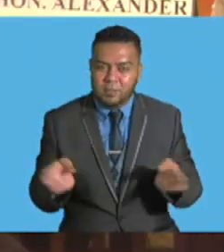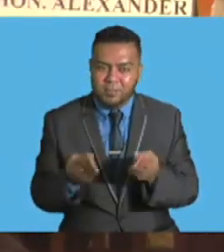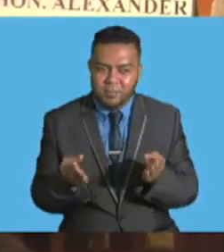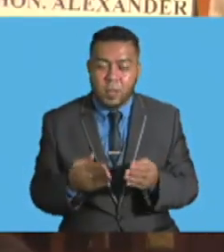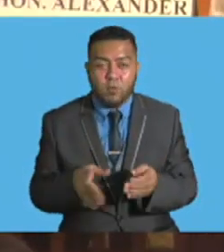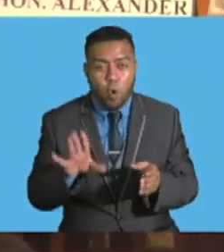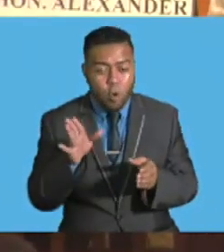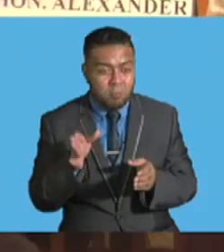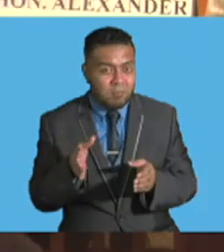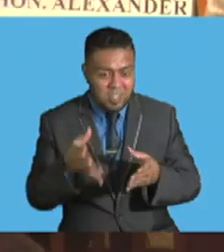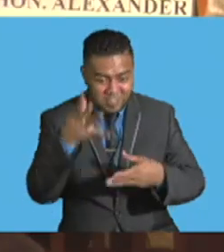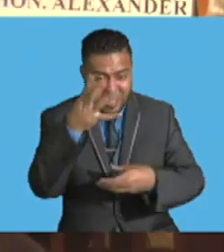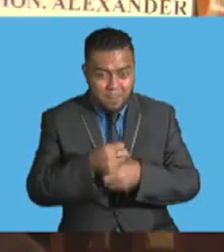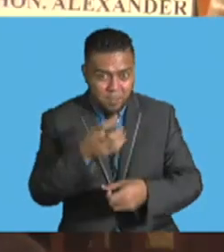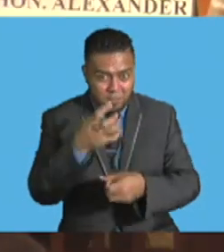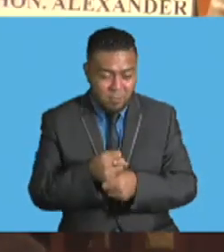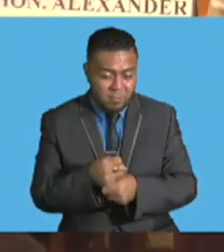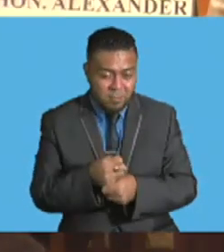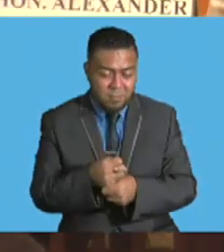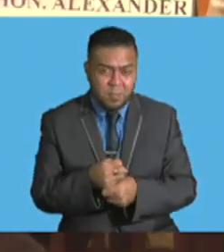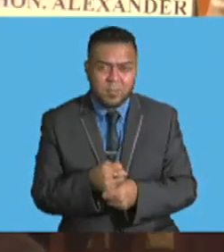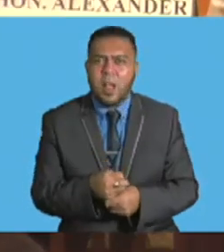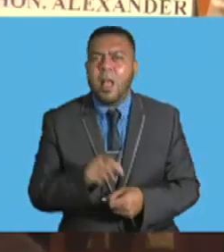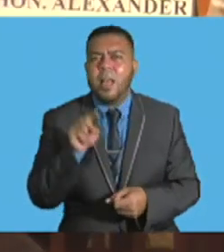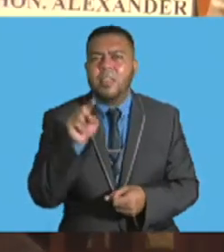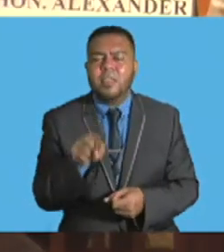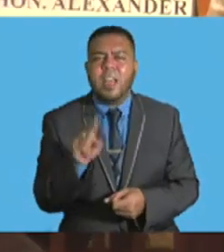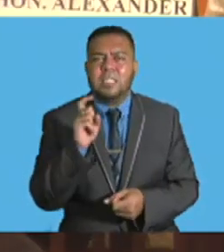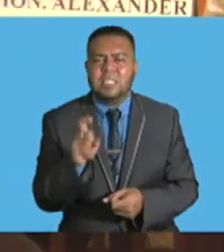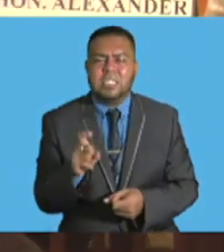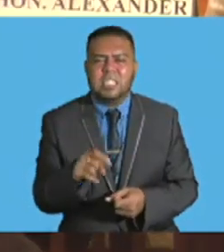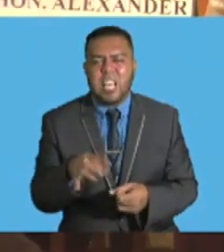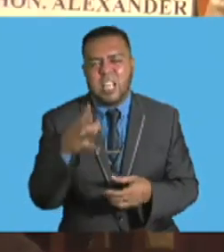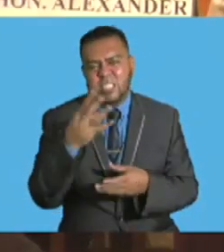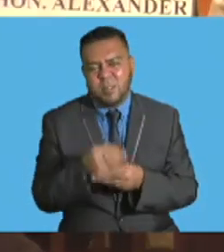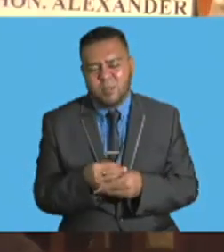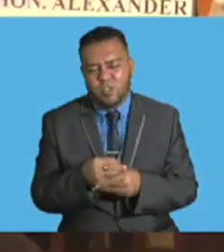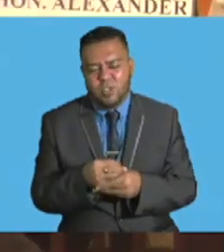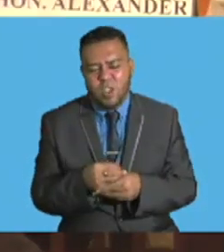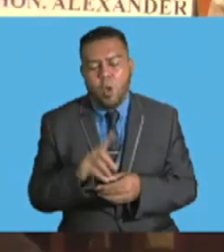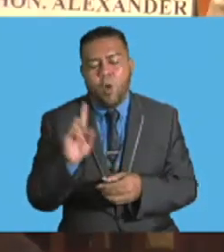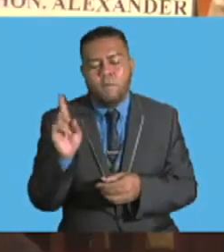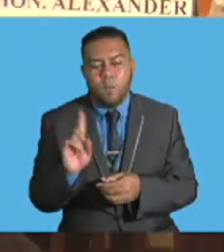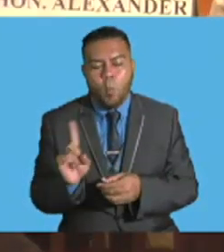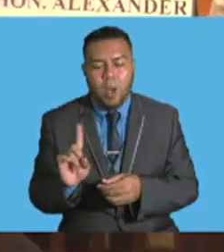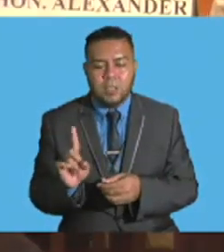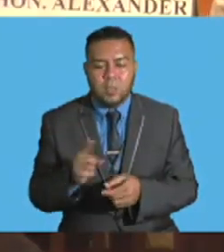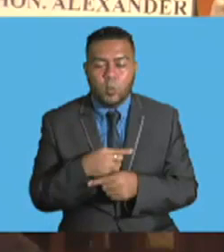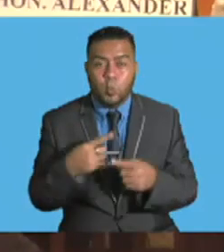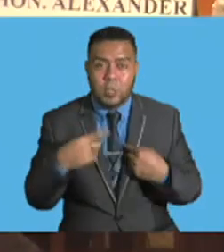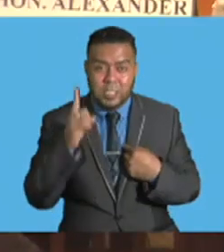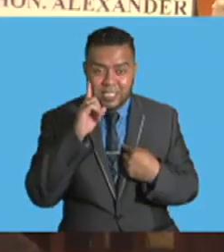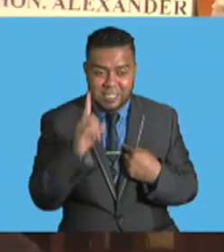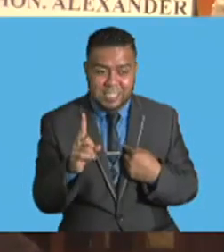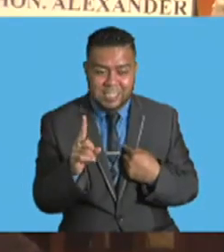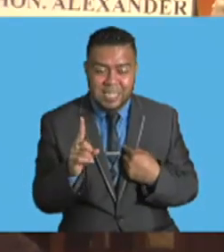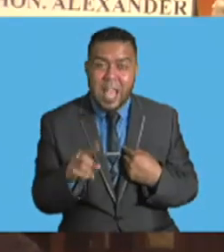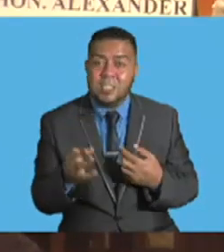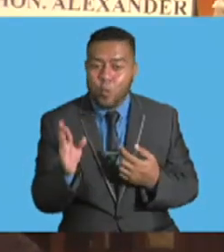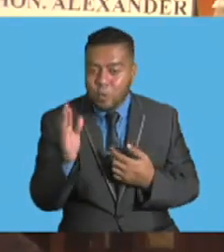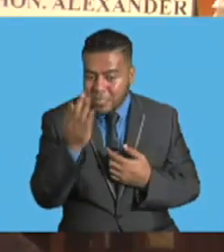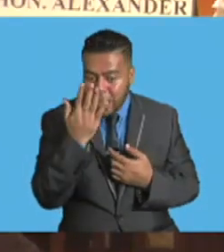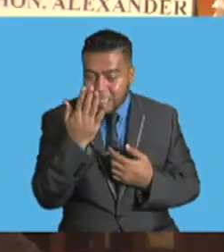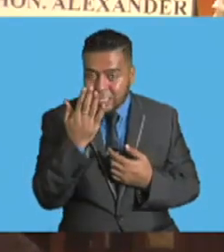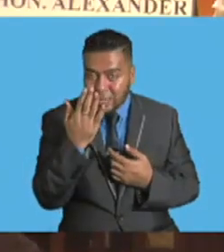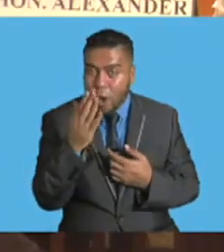nutshell, Honorable Speaker, that is a summary of what we see as the result